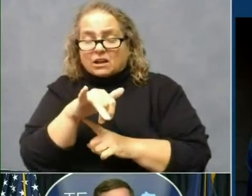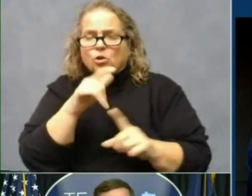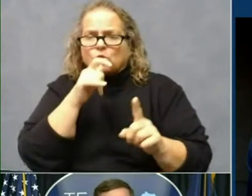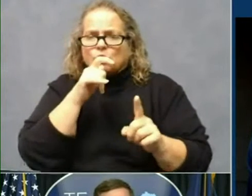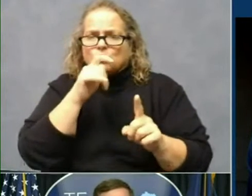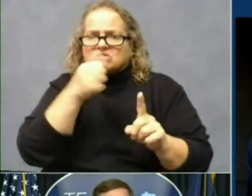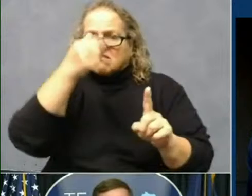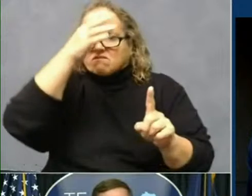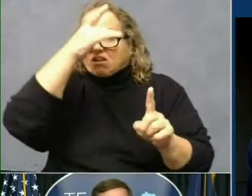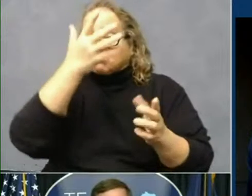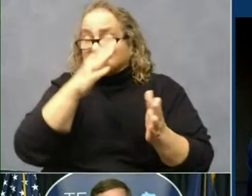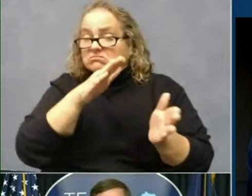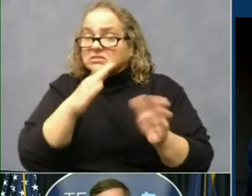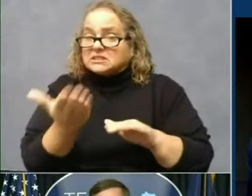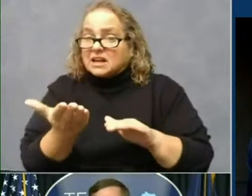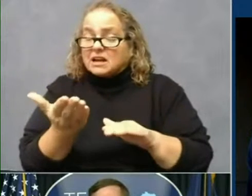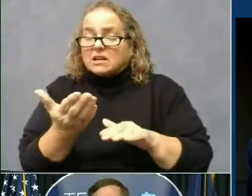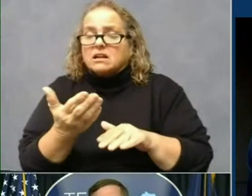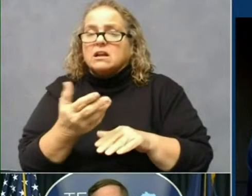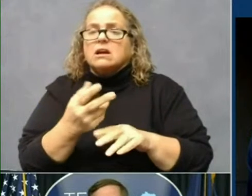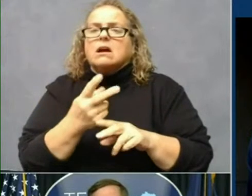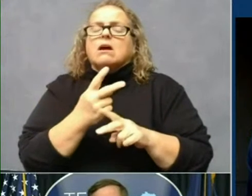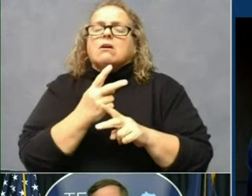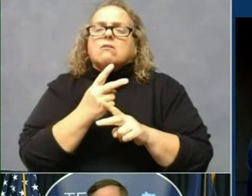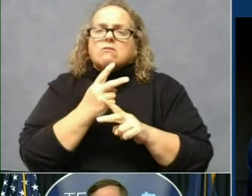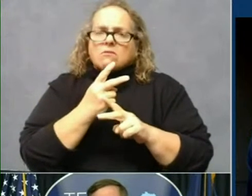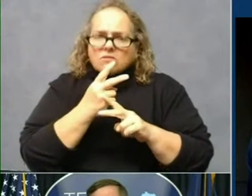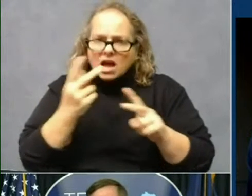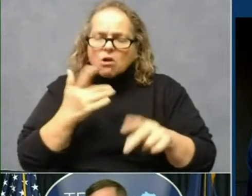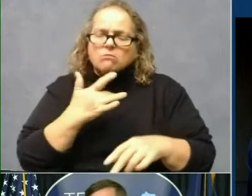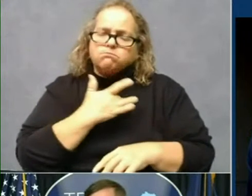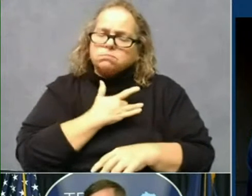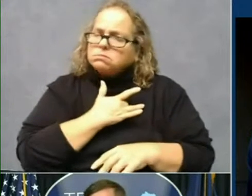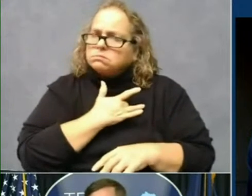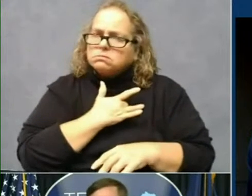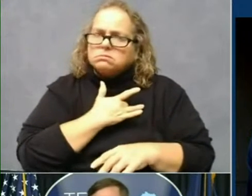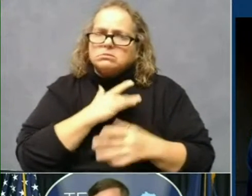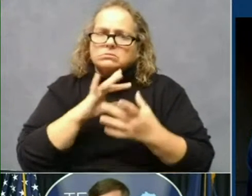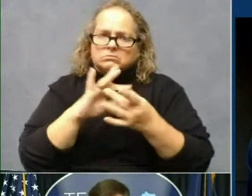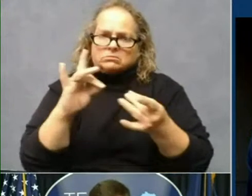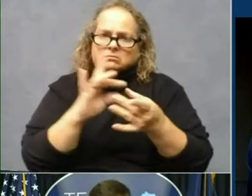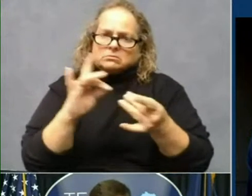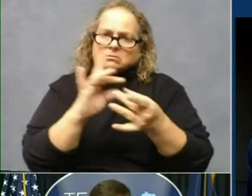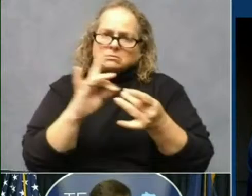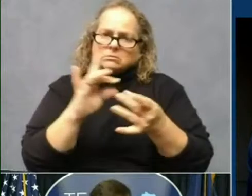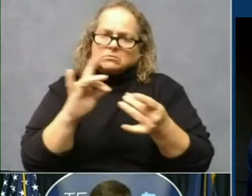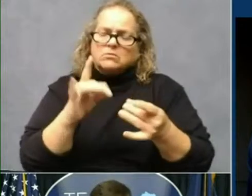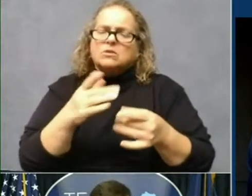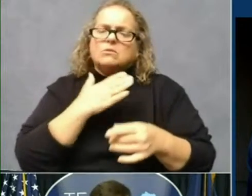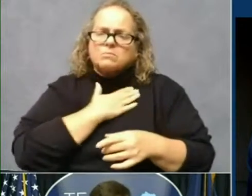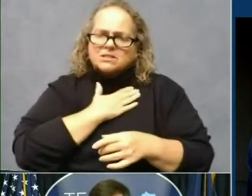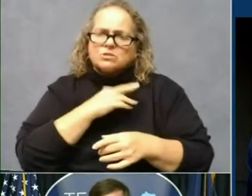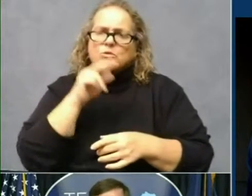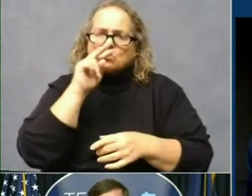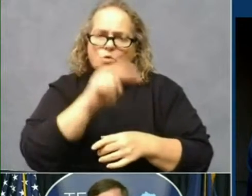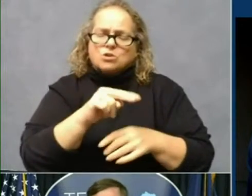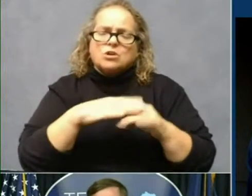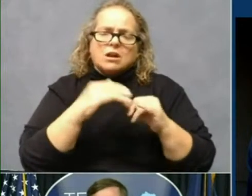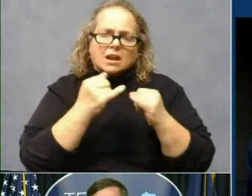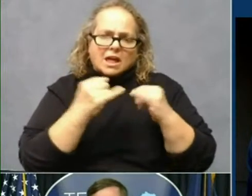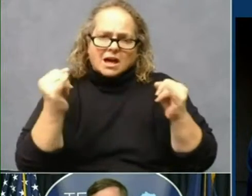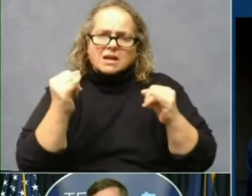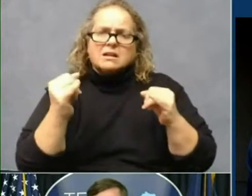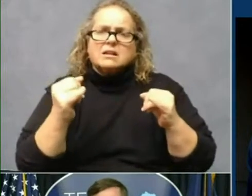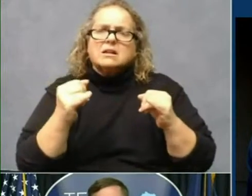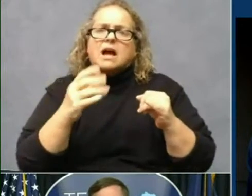moving, and while people couldn't be there to be a part of it, we'd like you to watch it online and be a part of it.